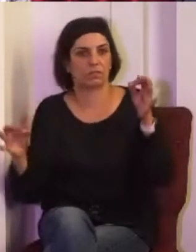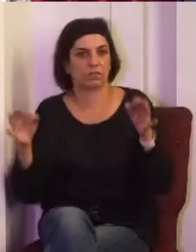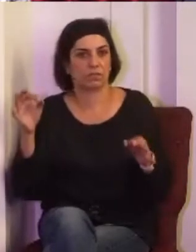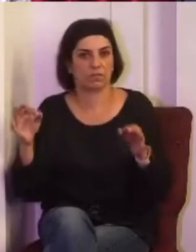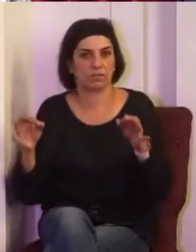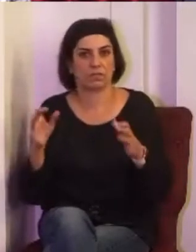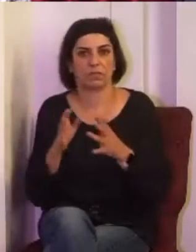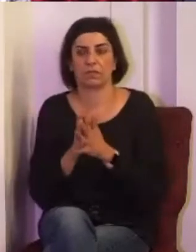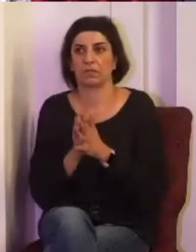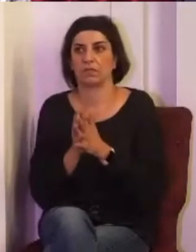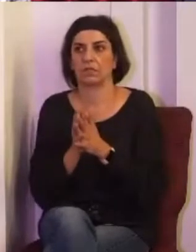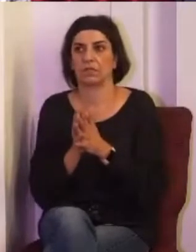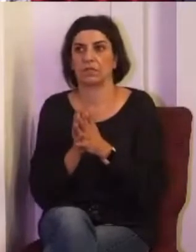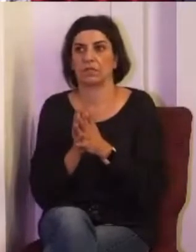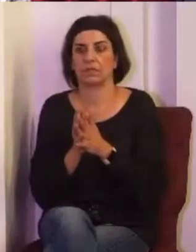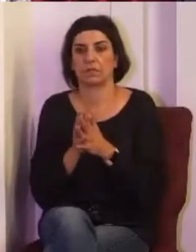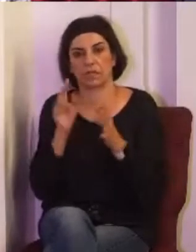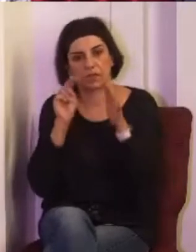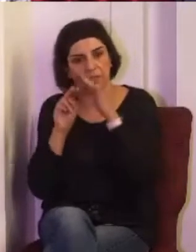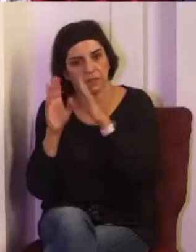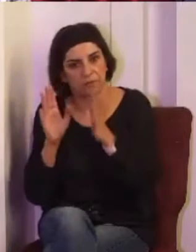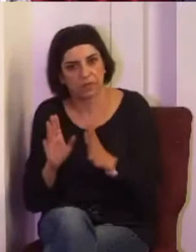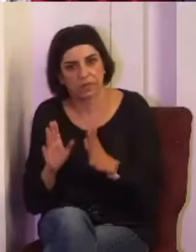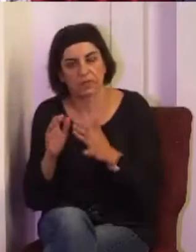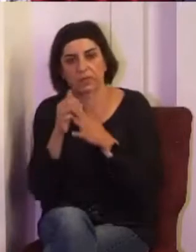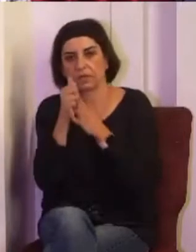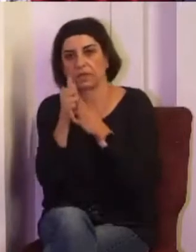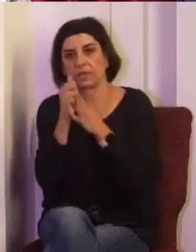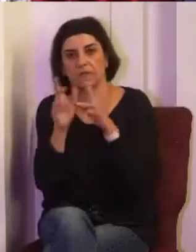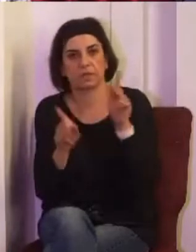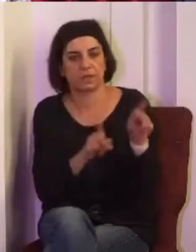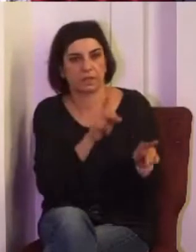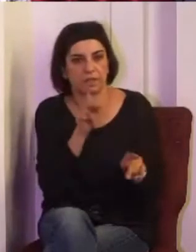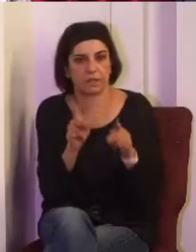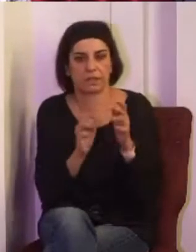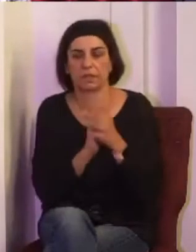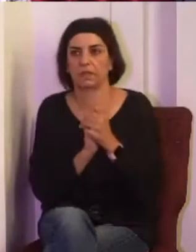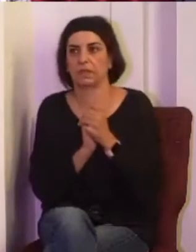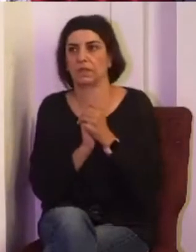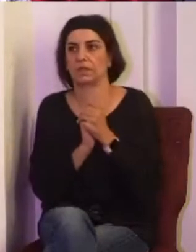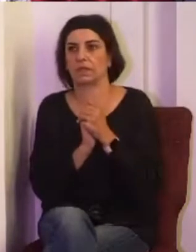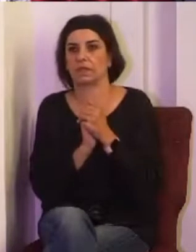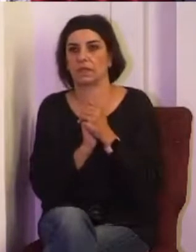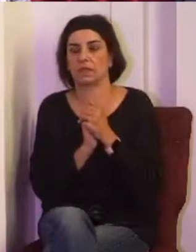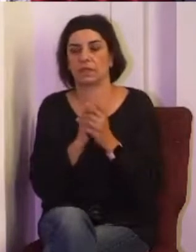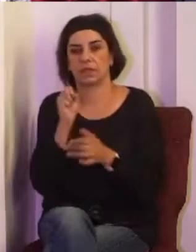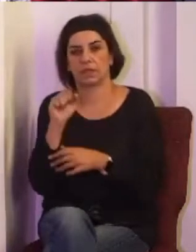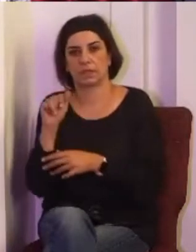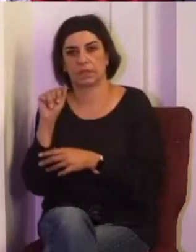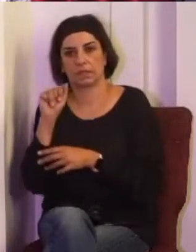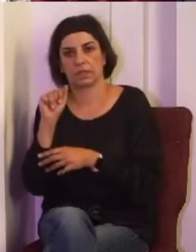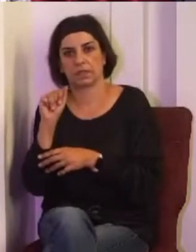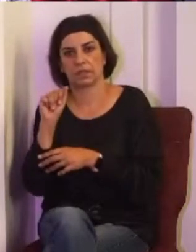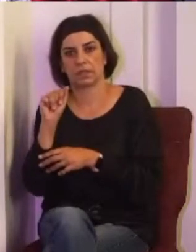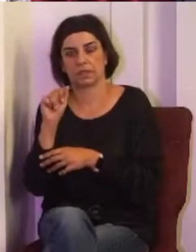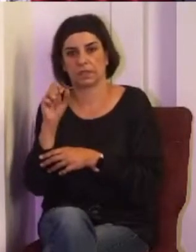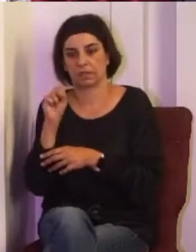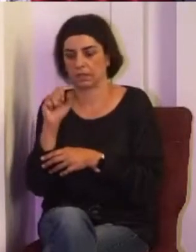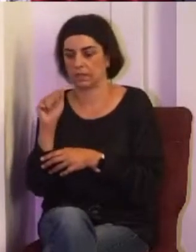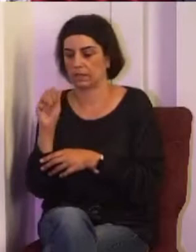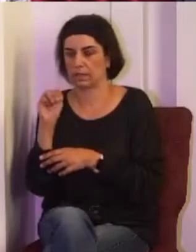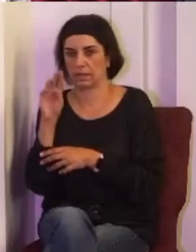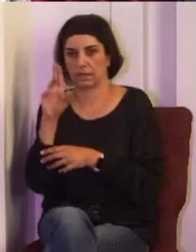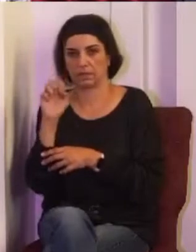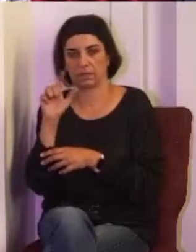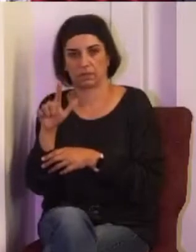prophets guiding the people. And Samuel had been a powerful prophet to the nation of